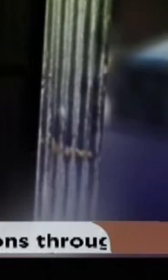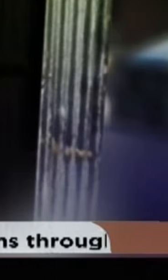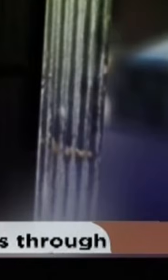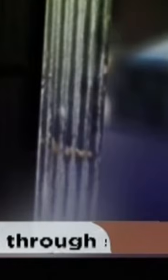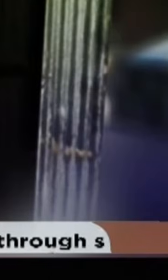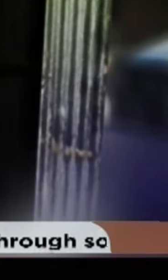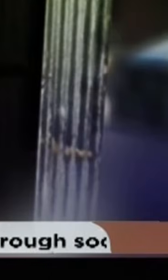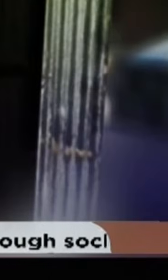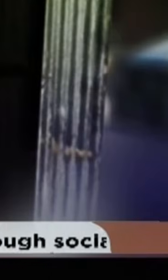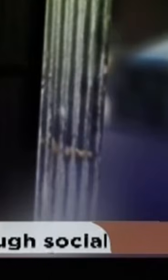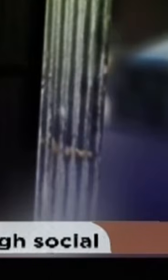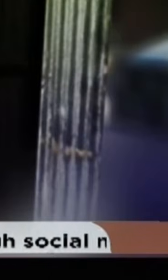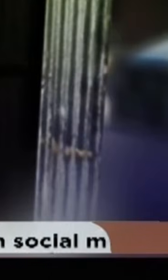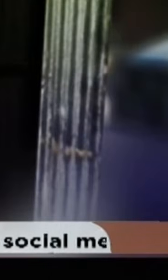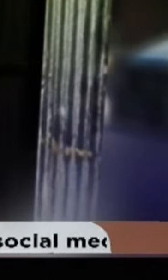Because he calls it time.